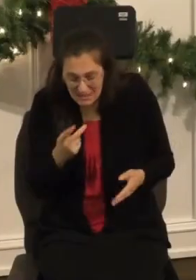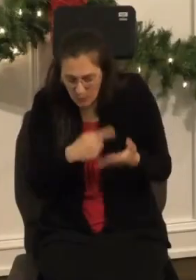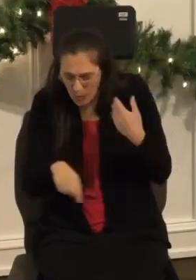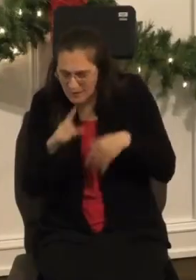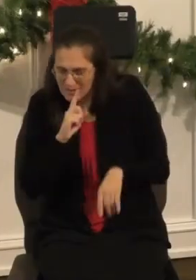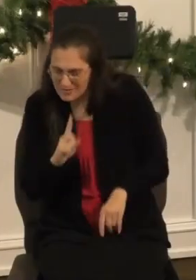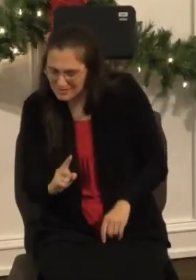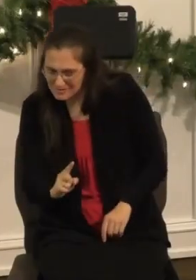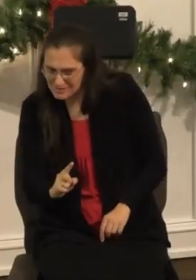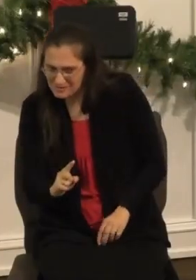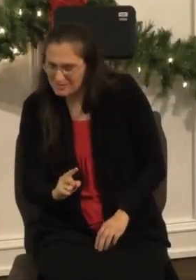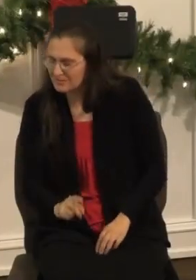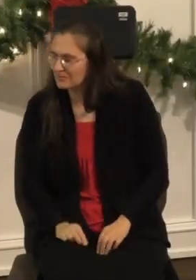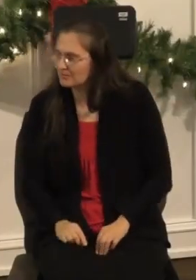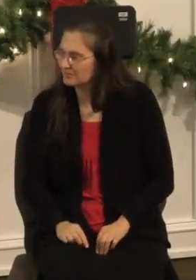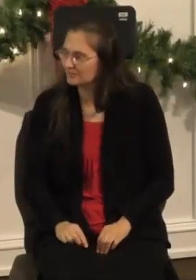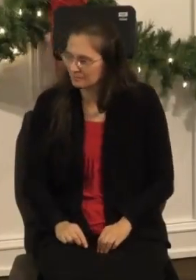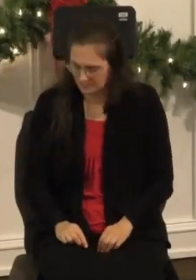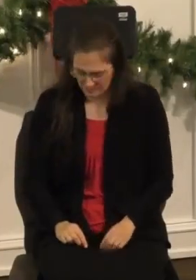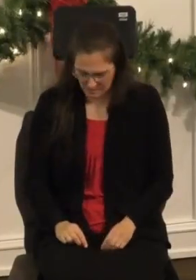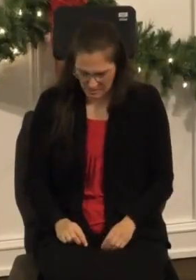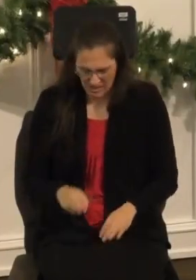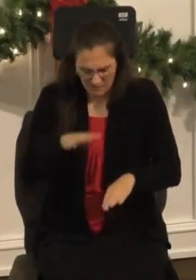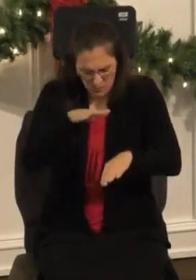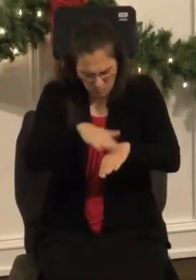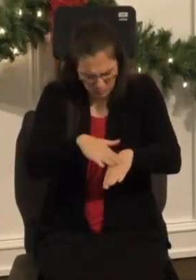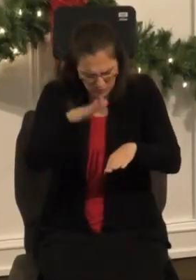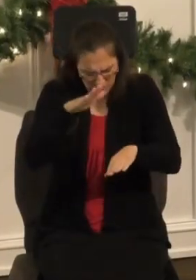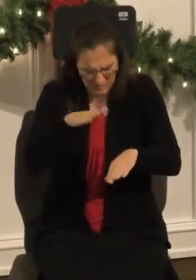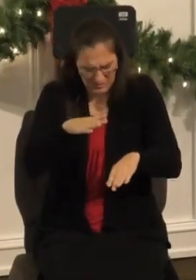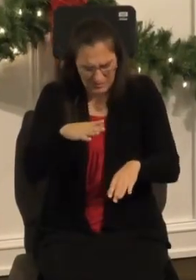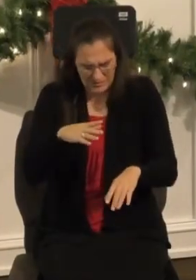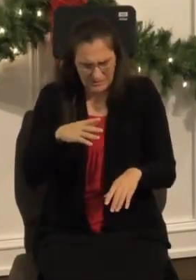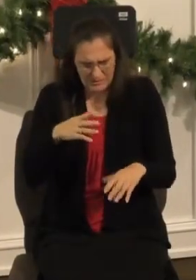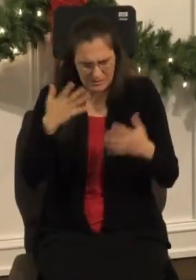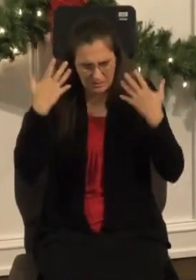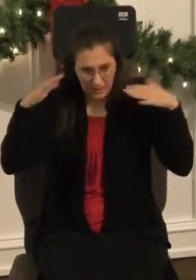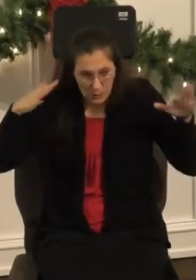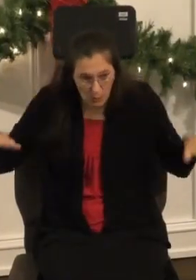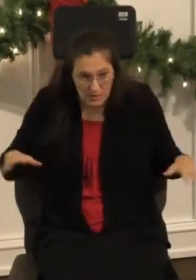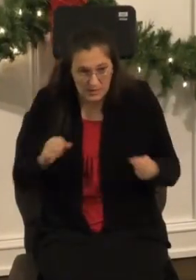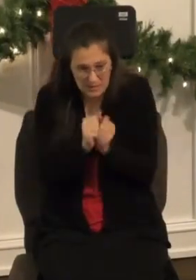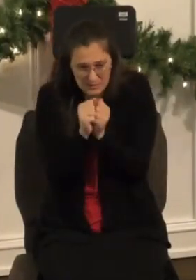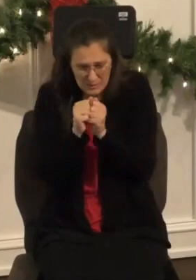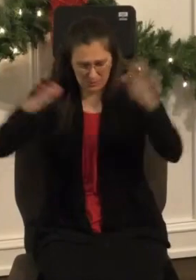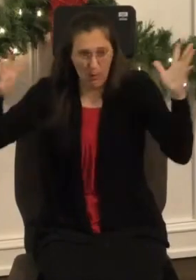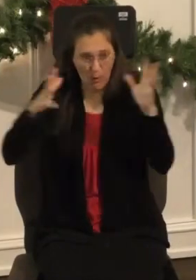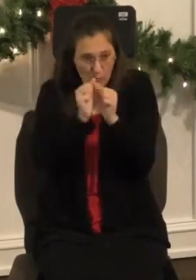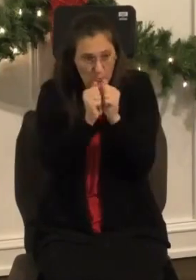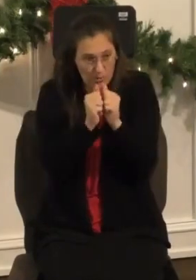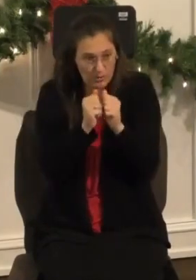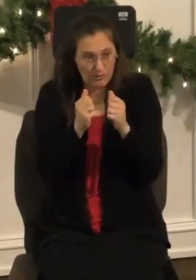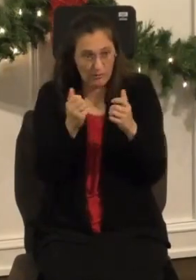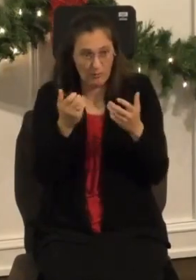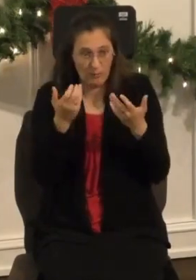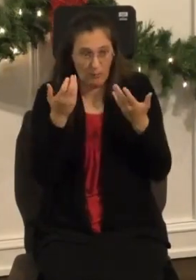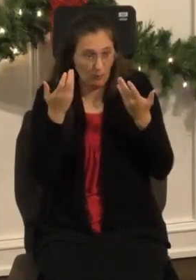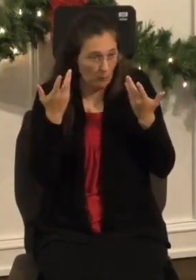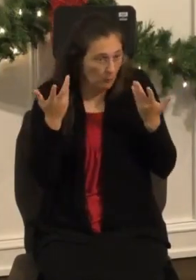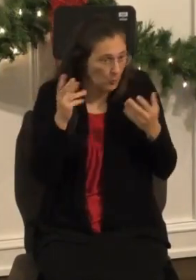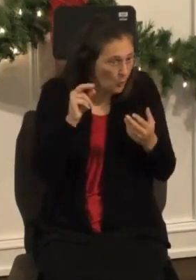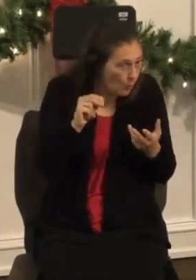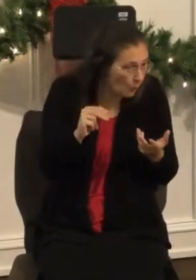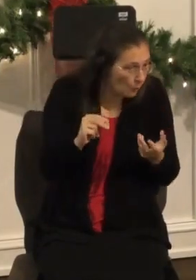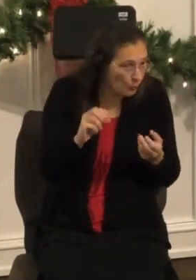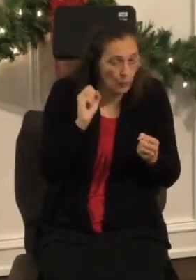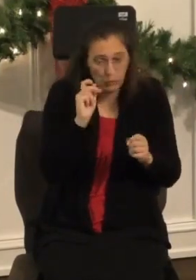do? Does it make a noise? Does it explode? No? Okay. Let's find it. I'm going